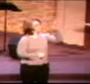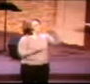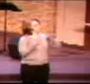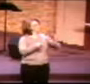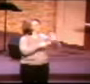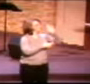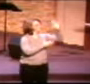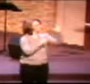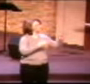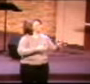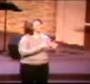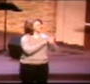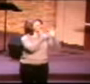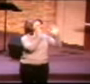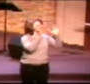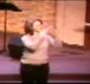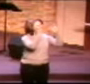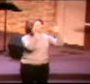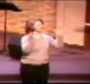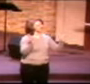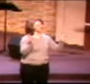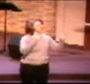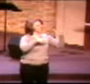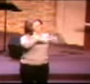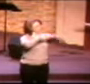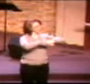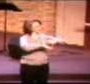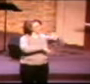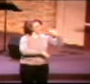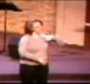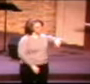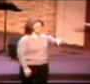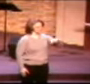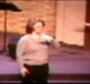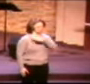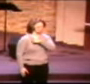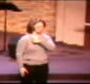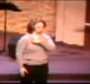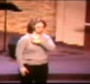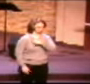your light shine on us.